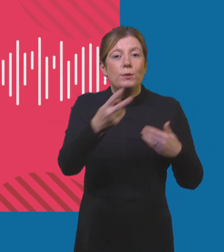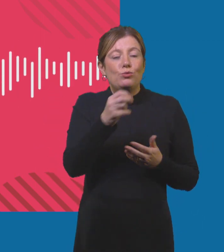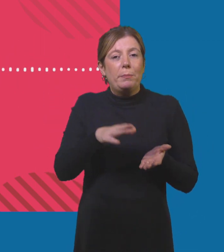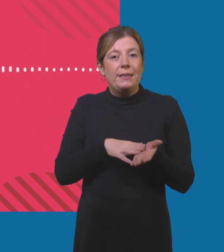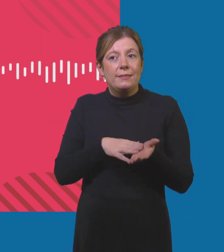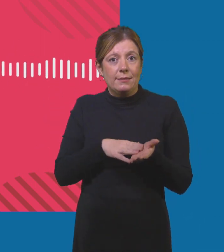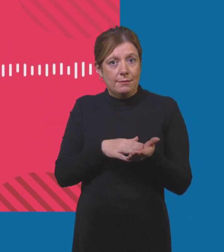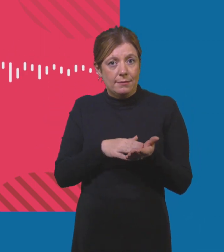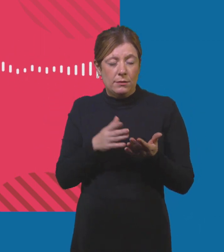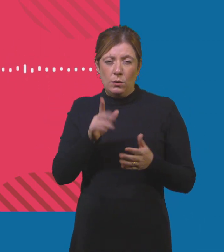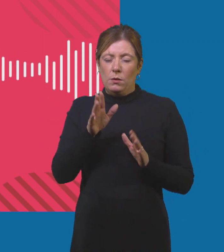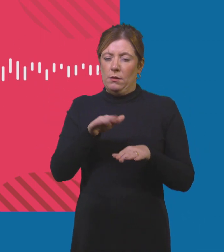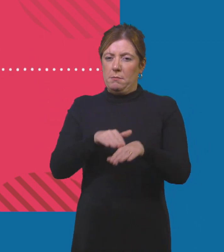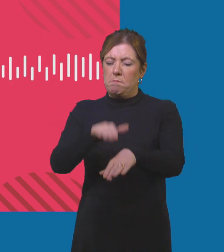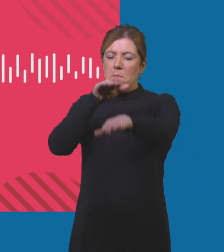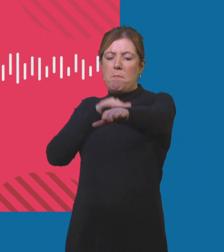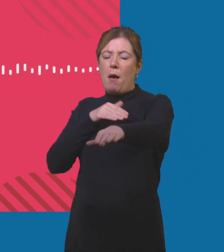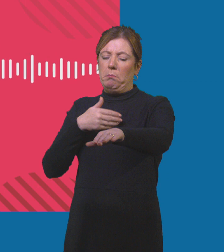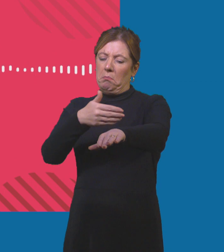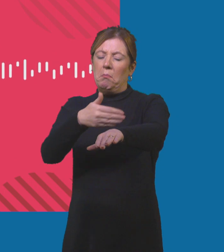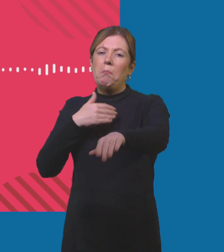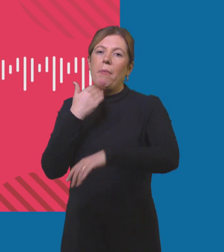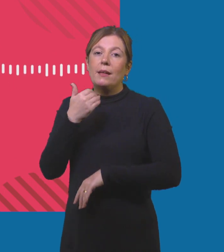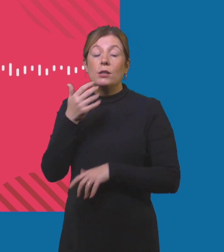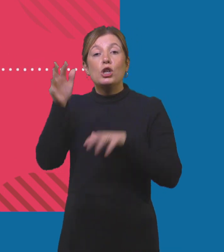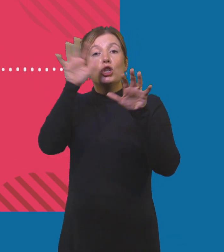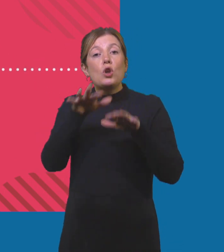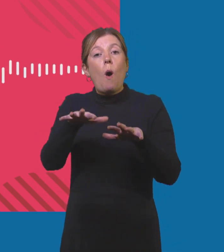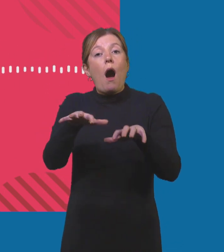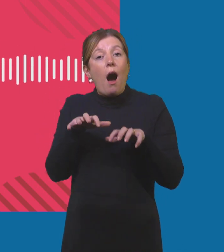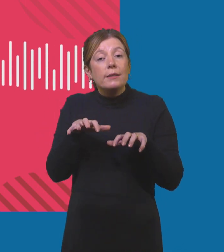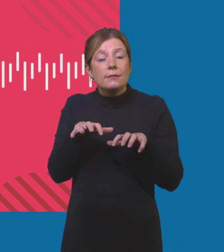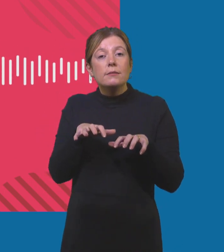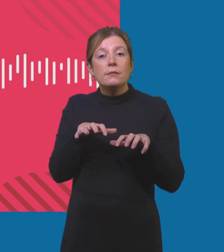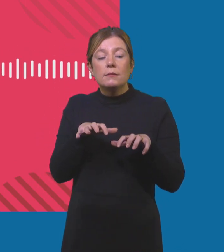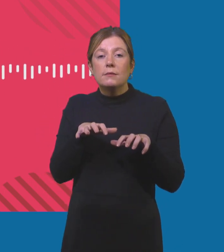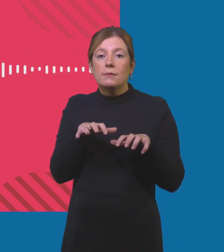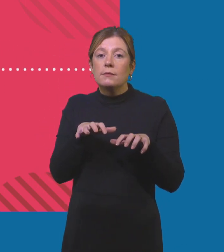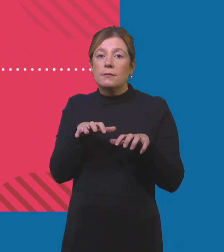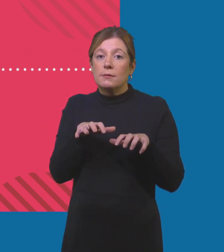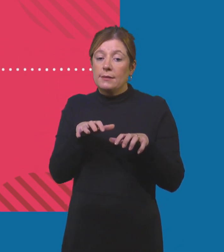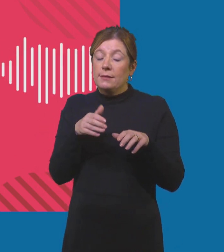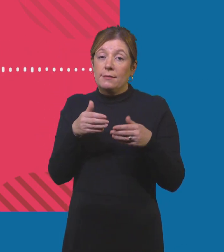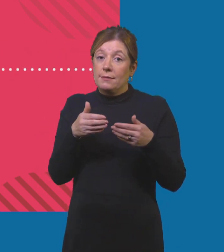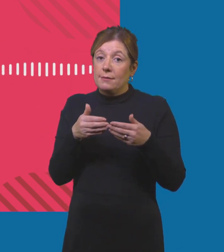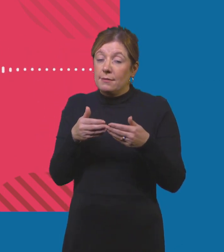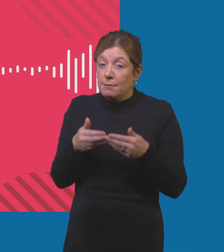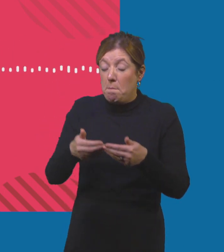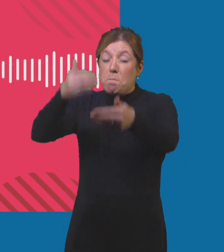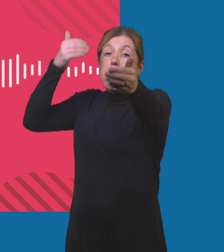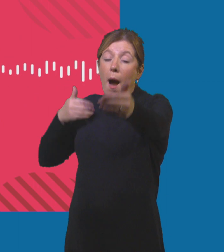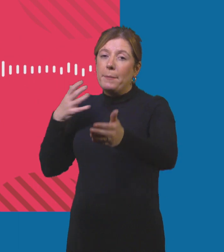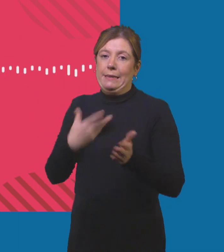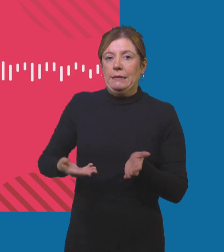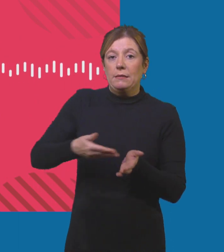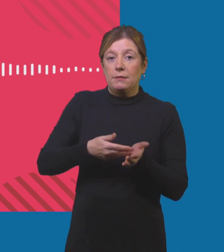So do keep your distance from the car in front. If it's snowy or icy out, that stopping distance increases exponentially. You